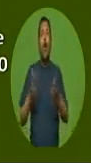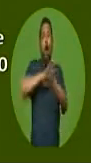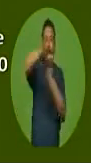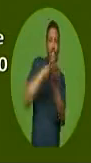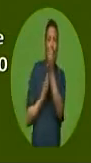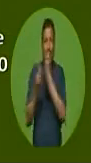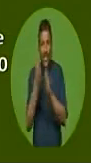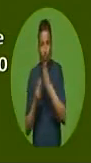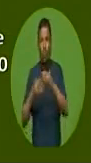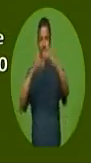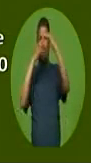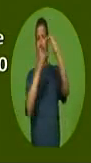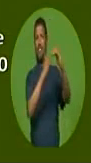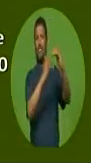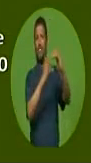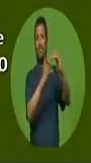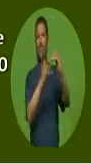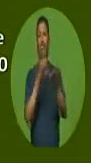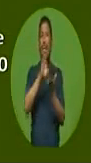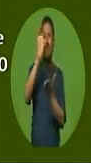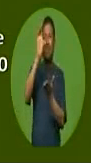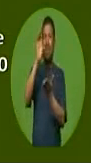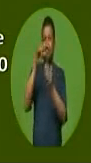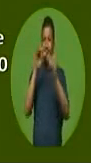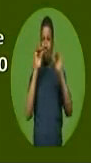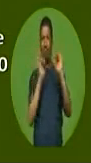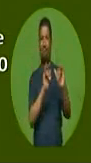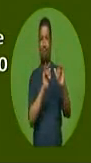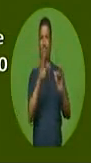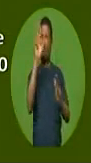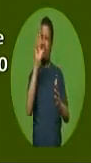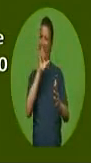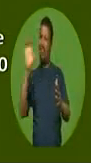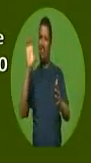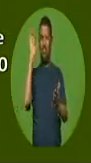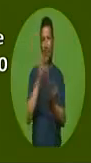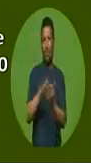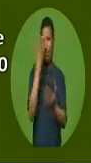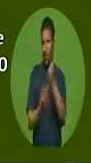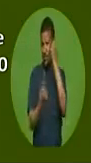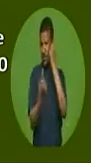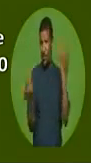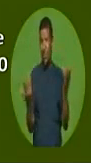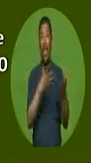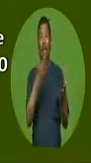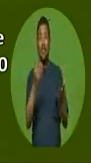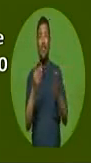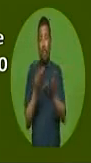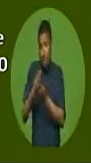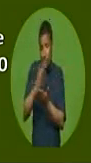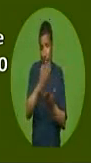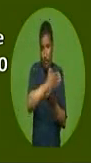Wholesaling was limited to the capital ceiling of 300,000 birr and